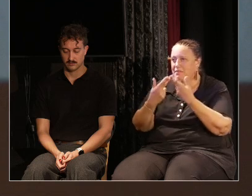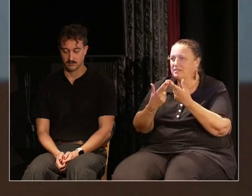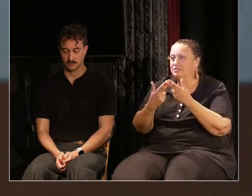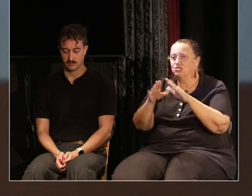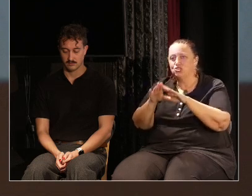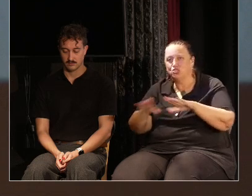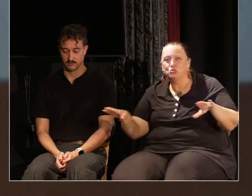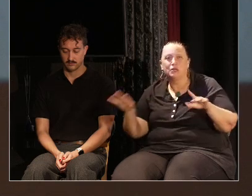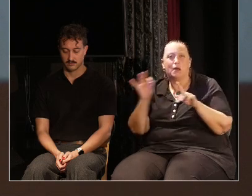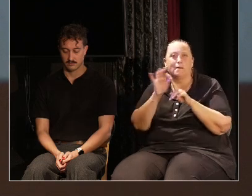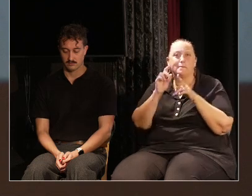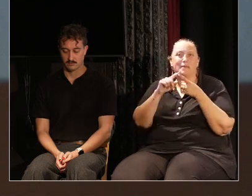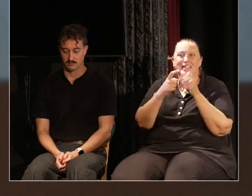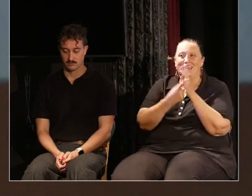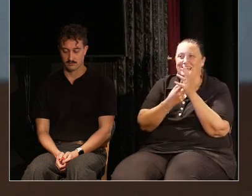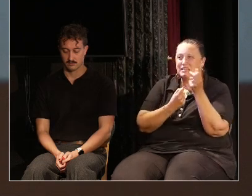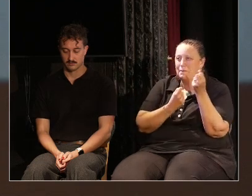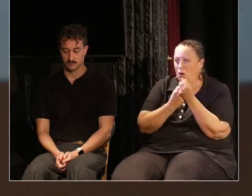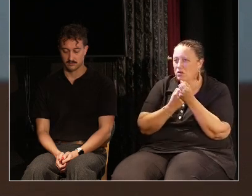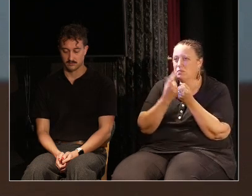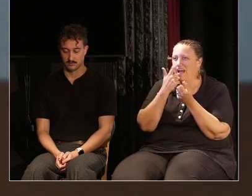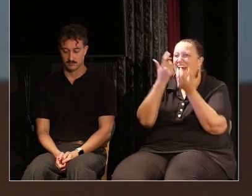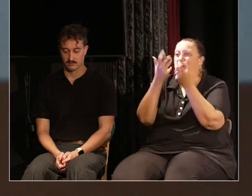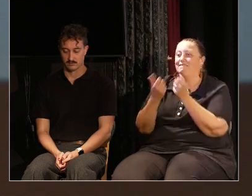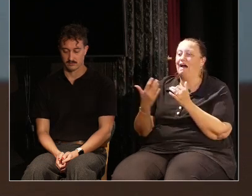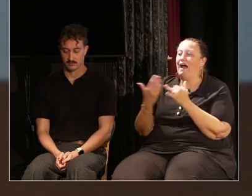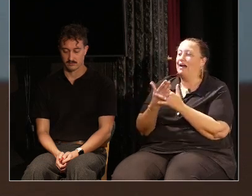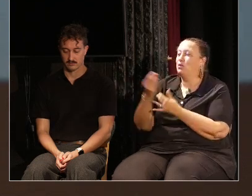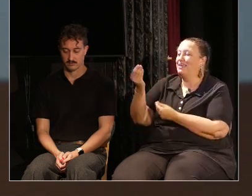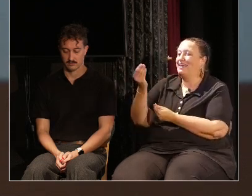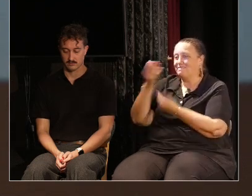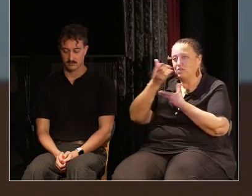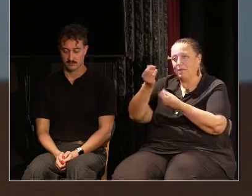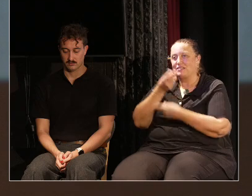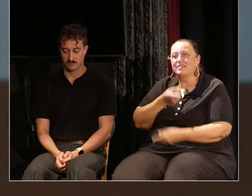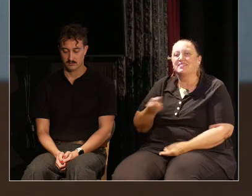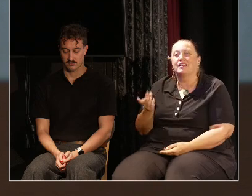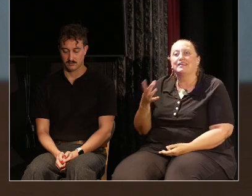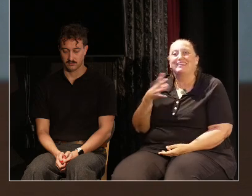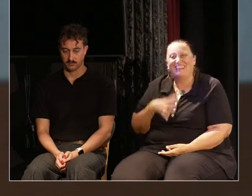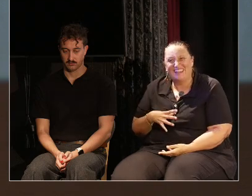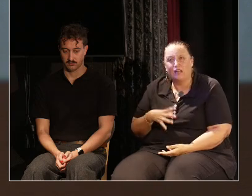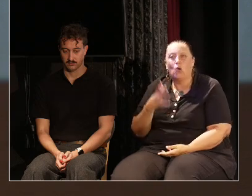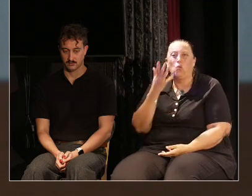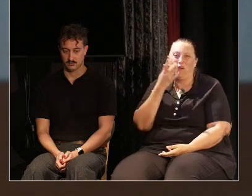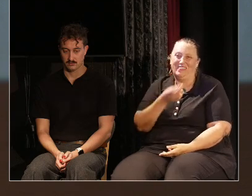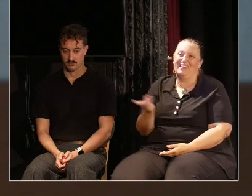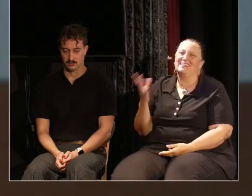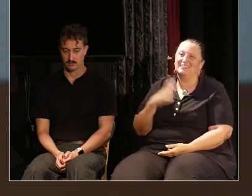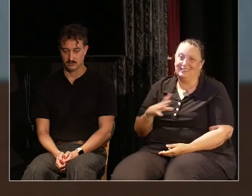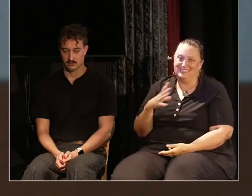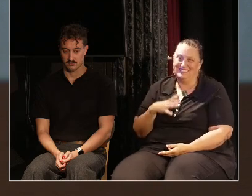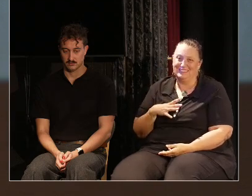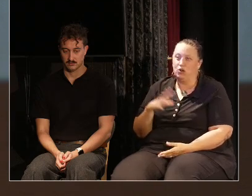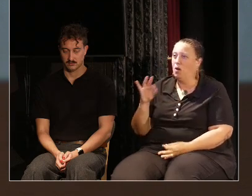peer support services as well, so that people do get access to the information that they need when they need it, because it's all...